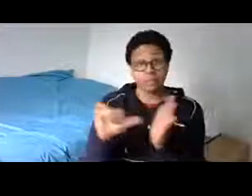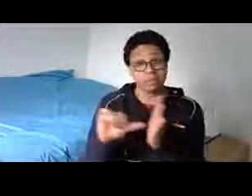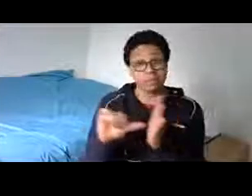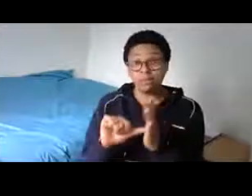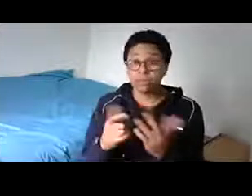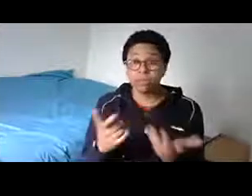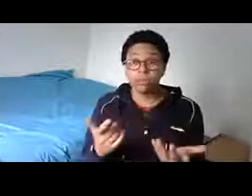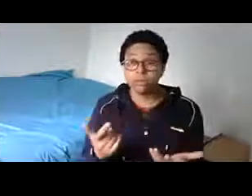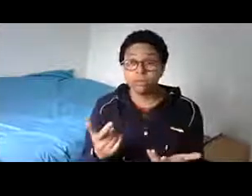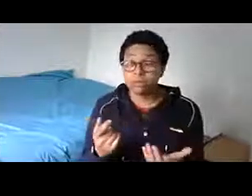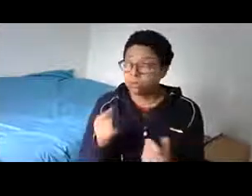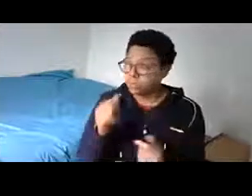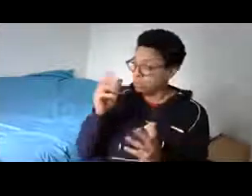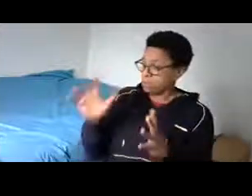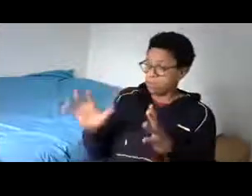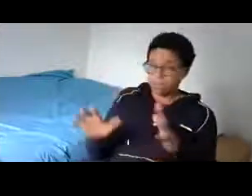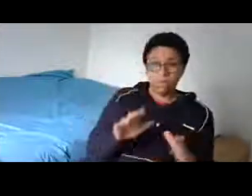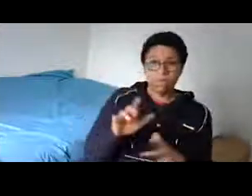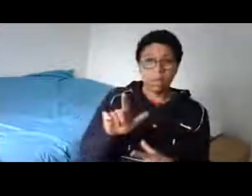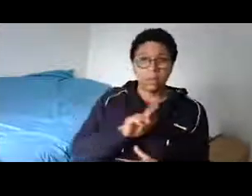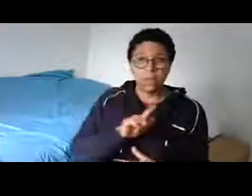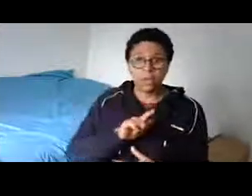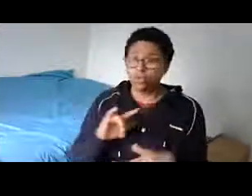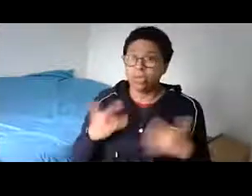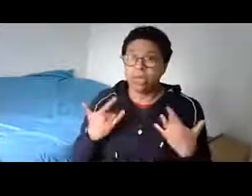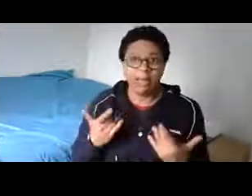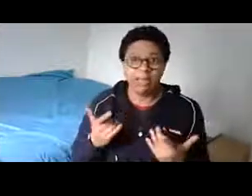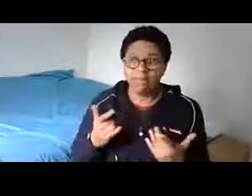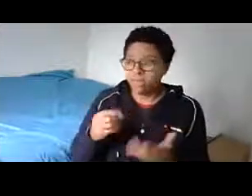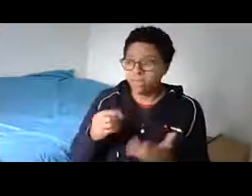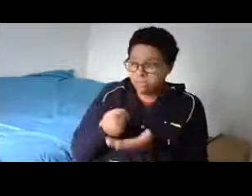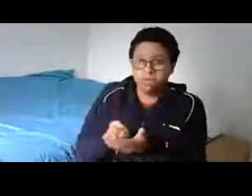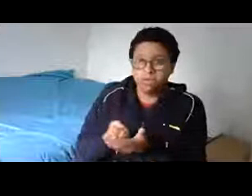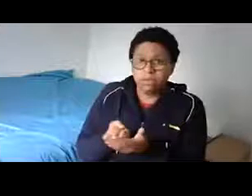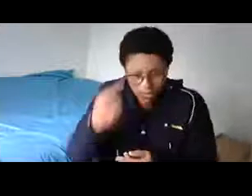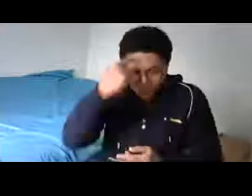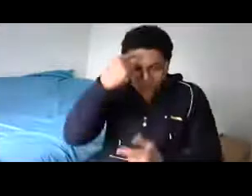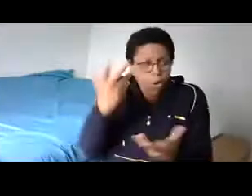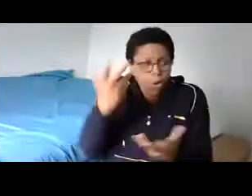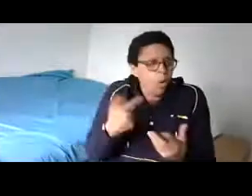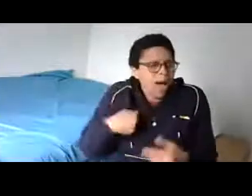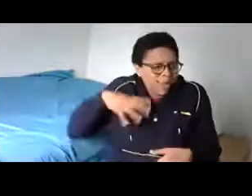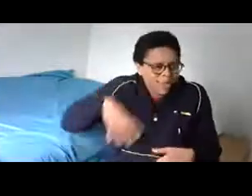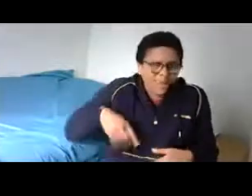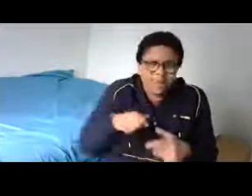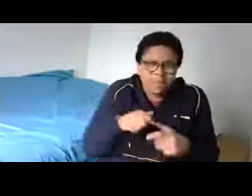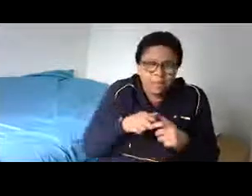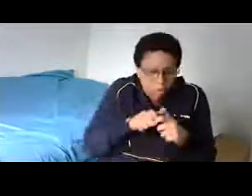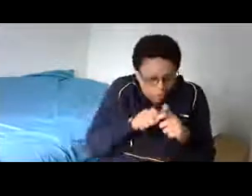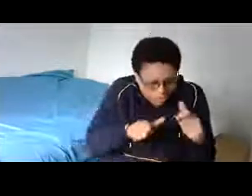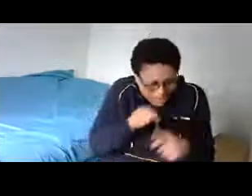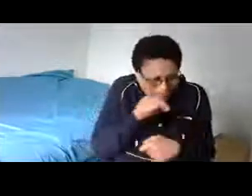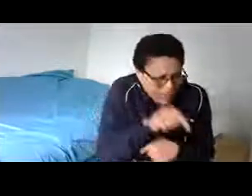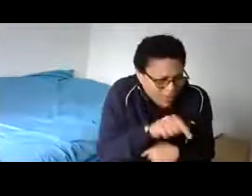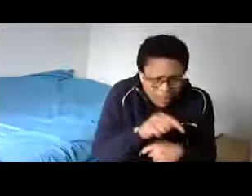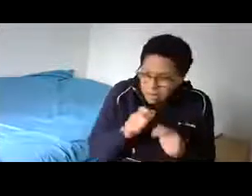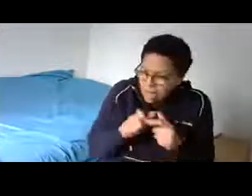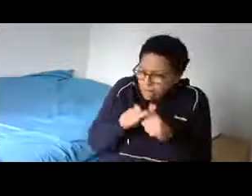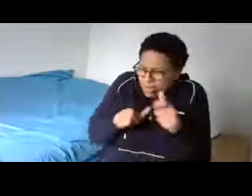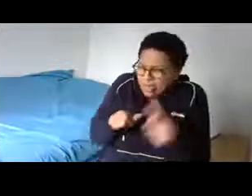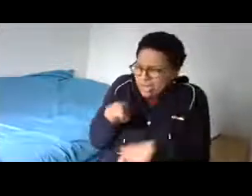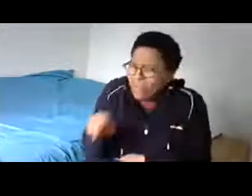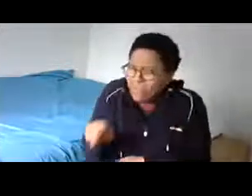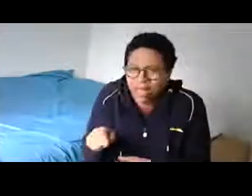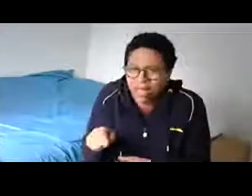because, you know, just live and spend money. You don't think whether you spend it because you're disabled or you just spend money.